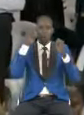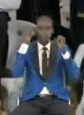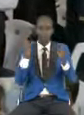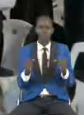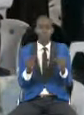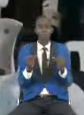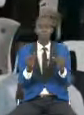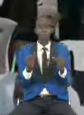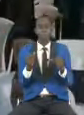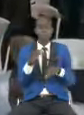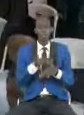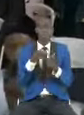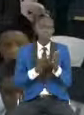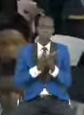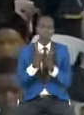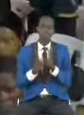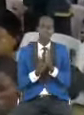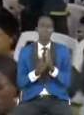Father,